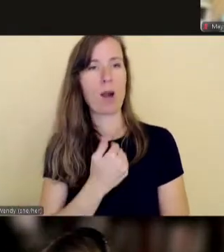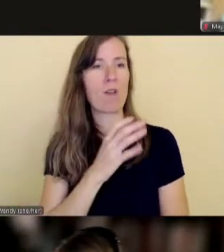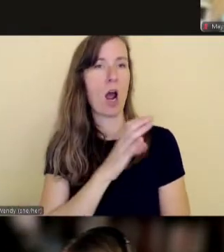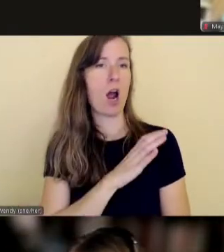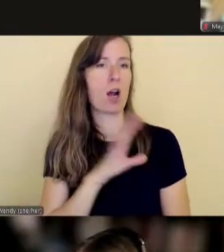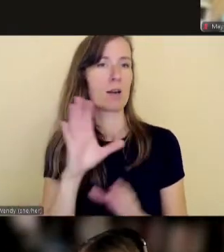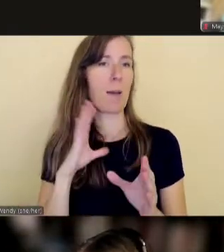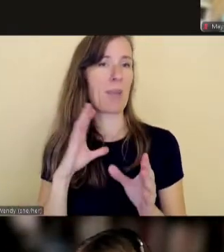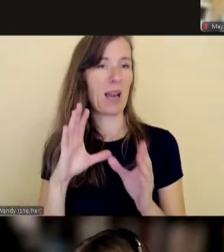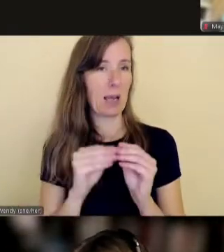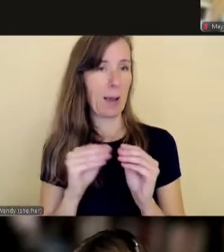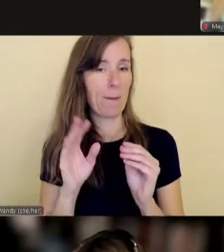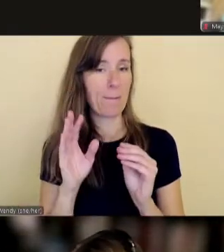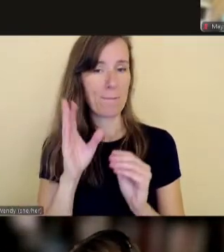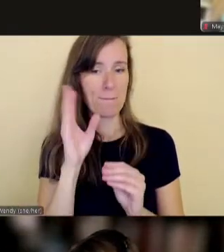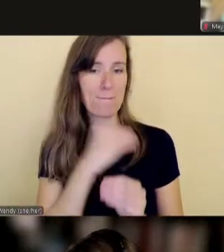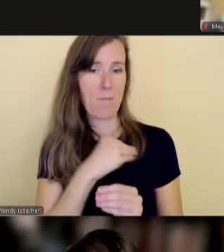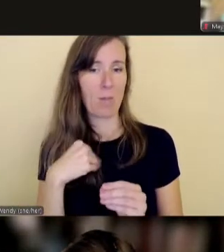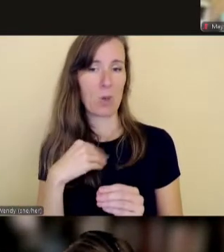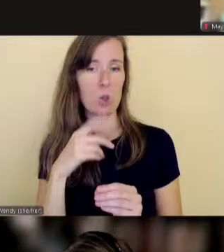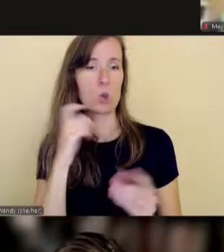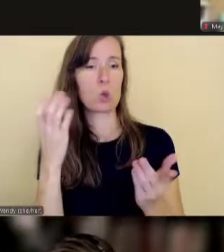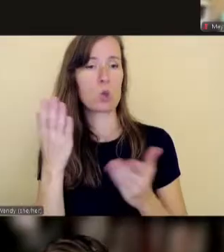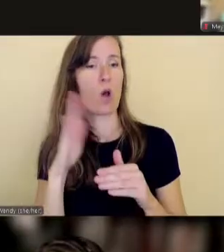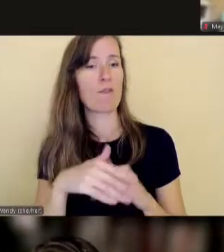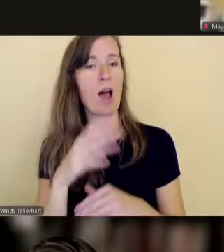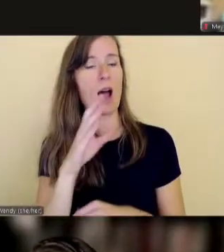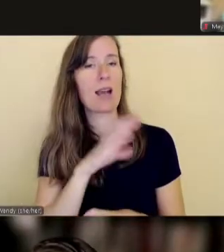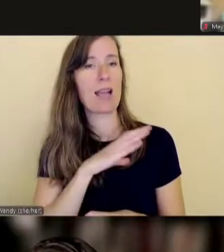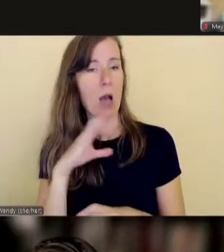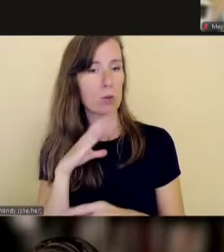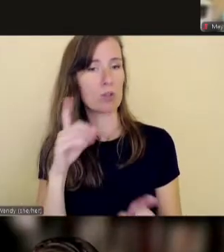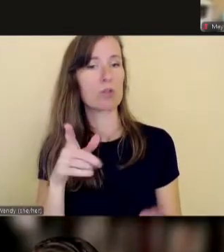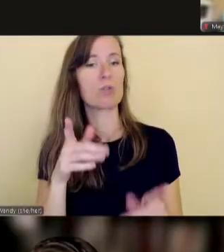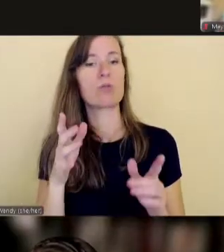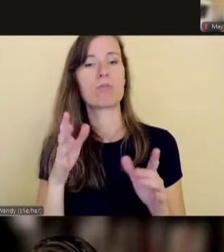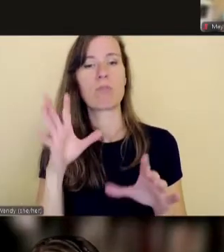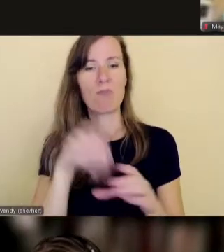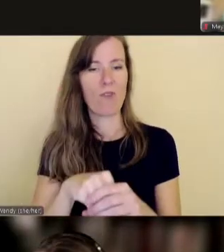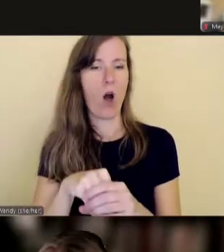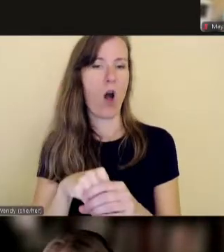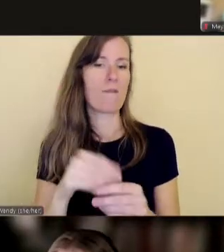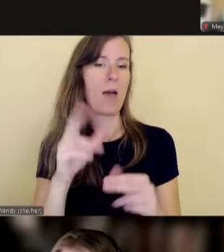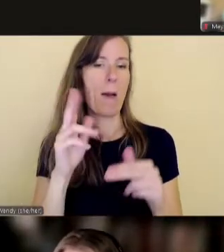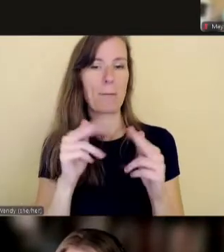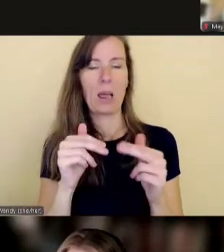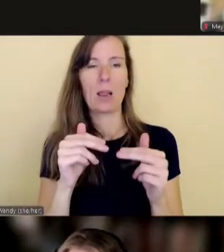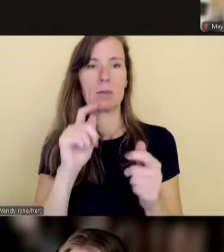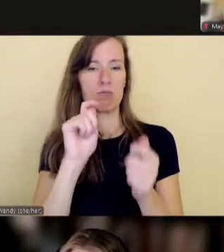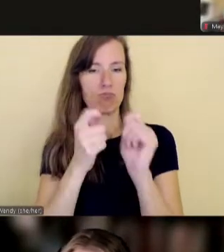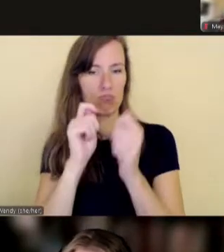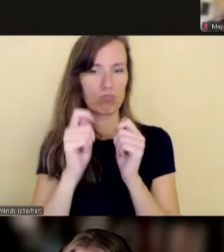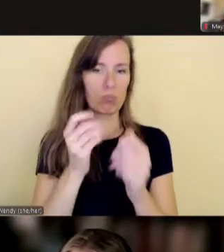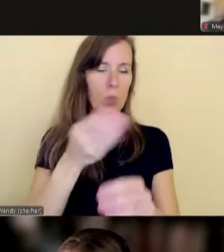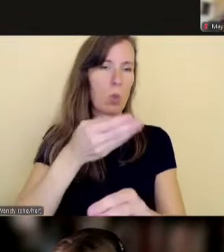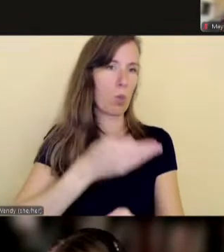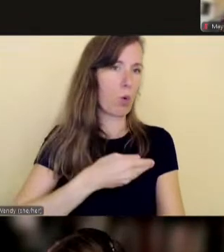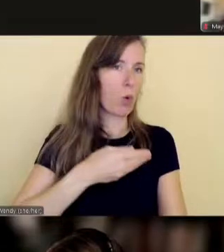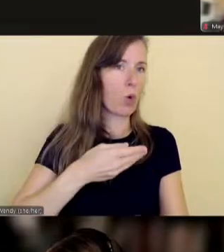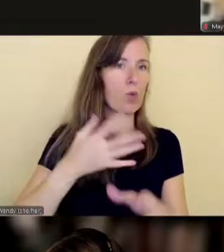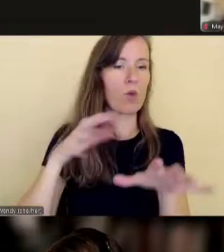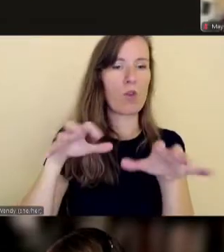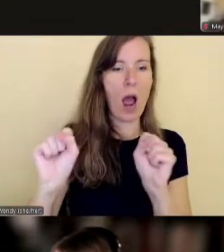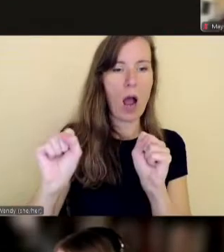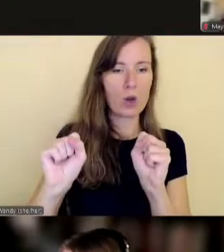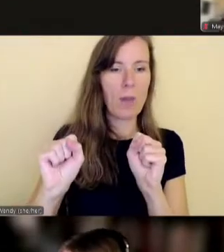and reoccupied as the Hoyer Early Learning Center recalls that the town signed a 99-year